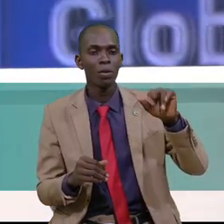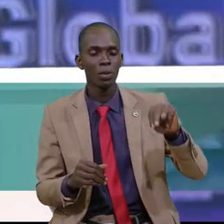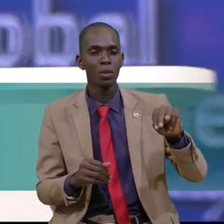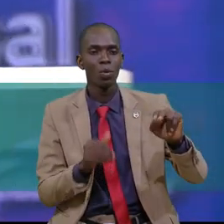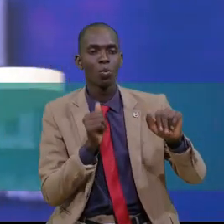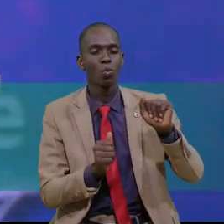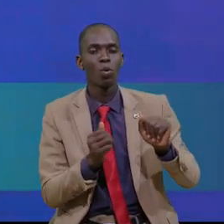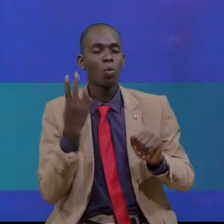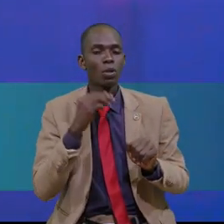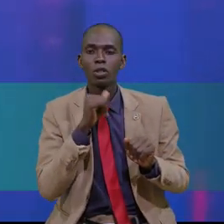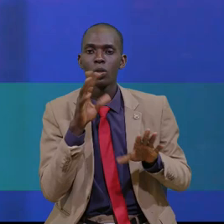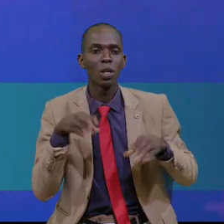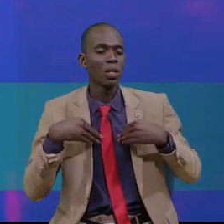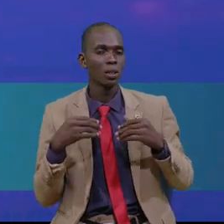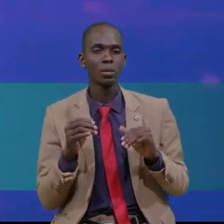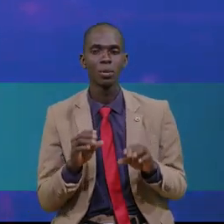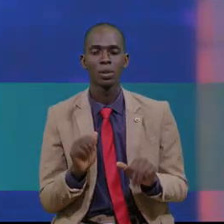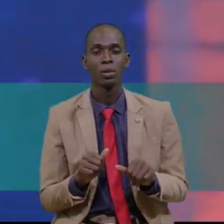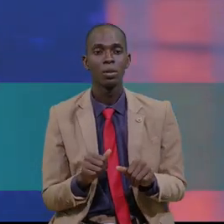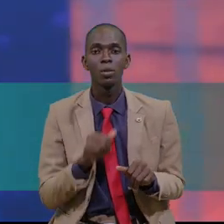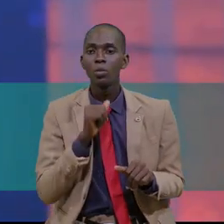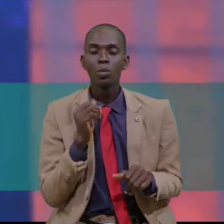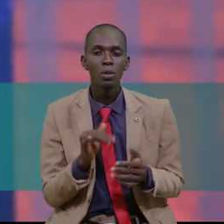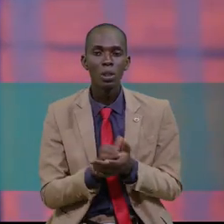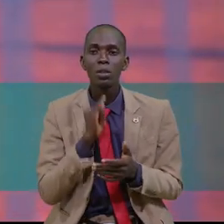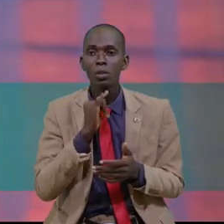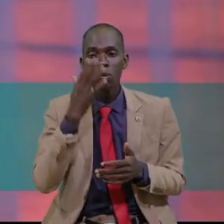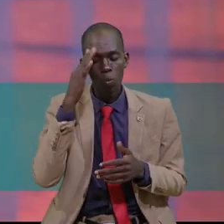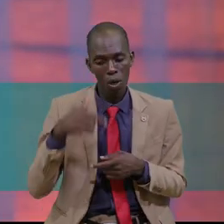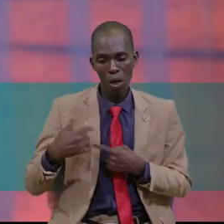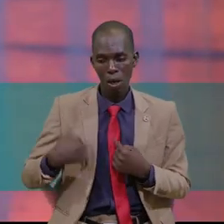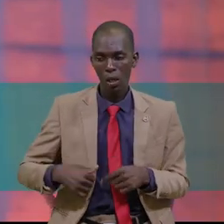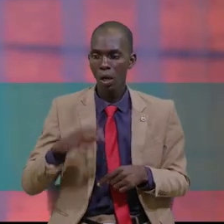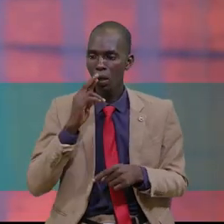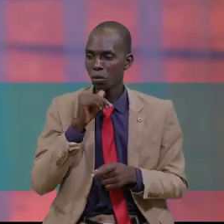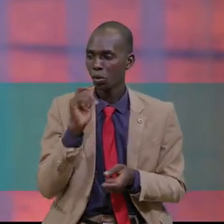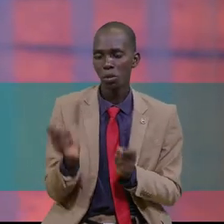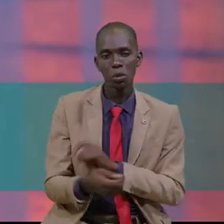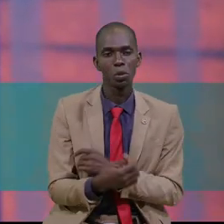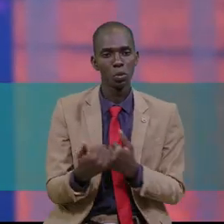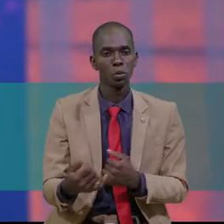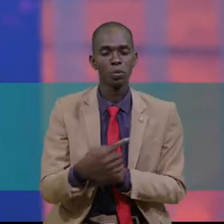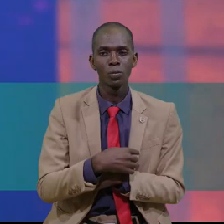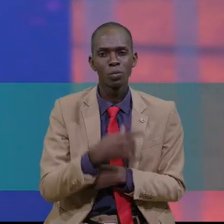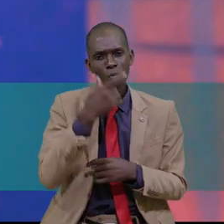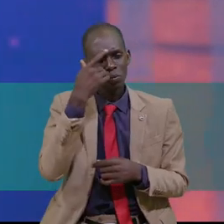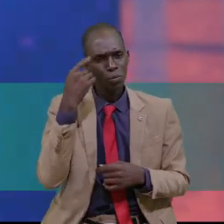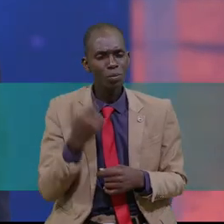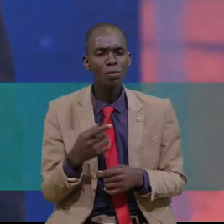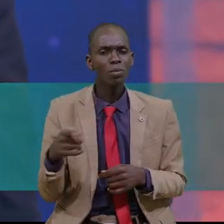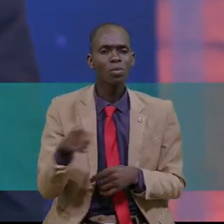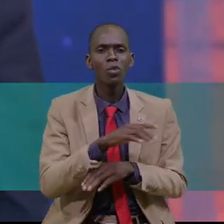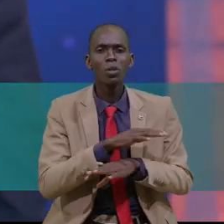why hearts are not changed. That's why hearts are not transformed. They're not satisfied with